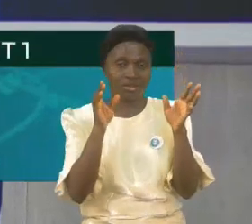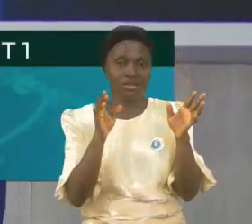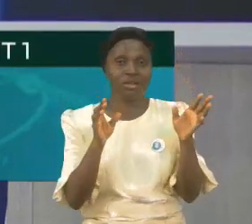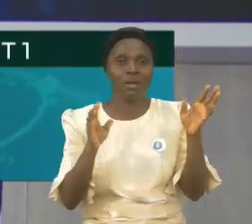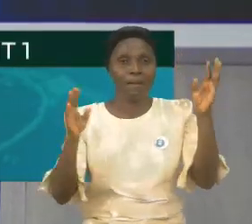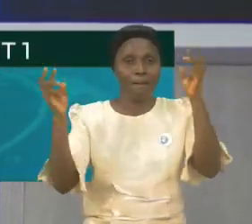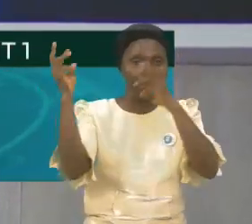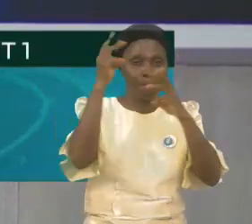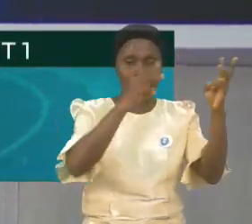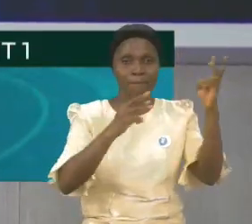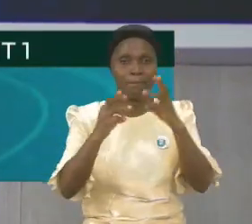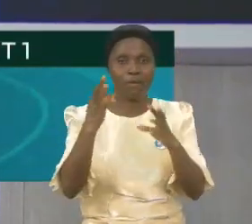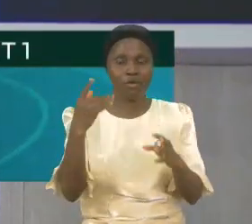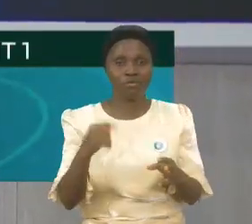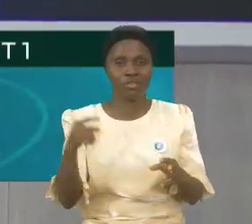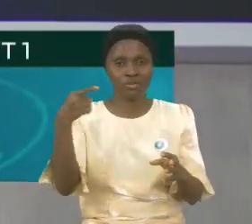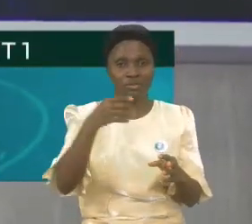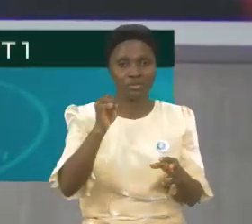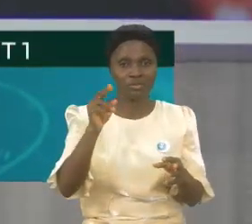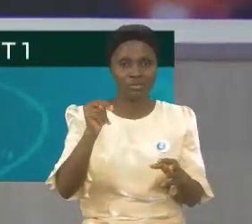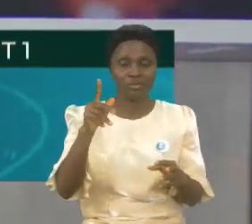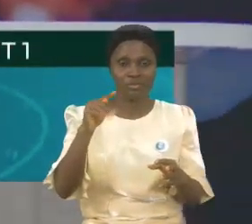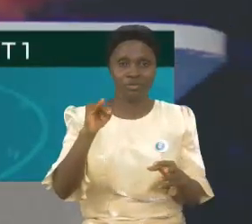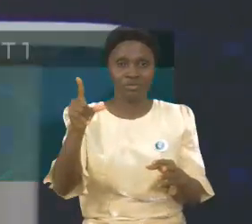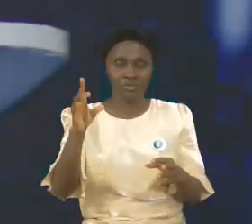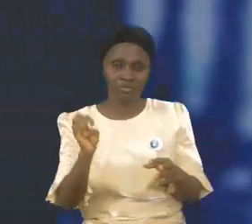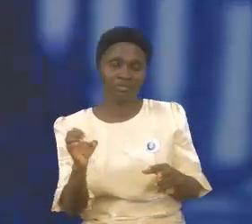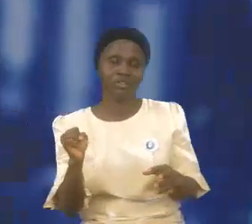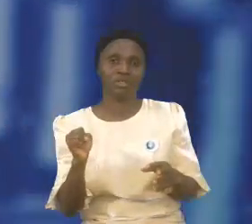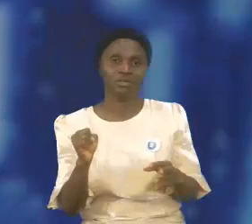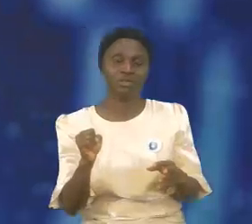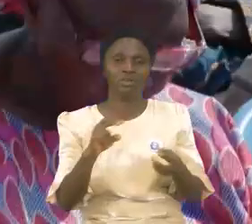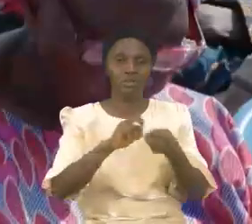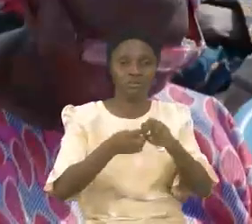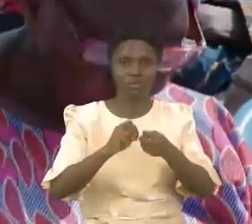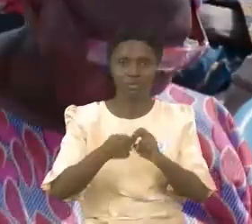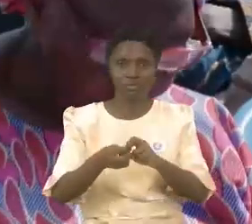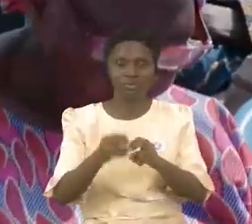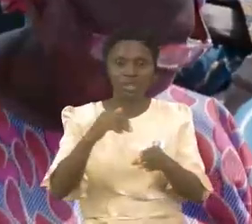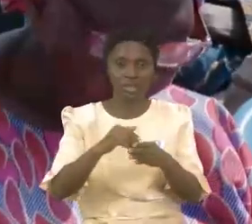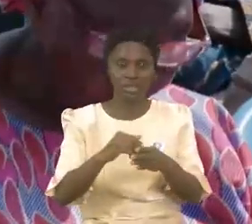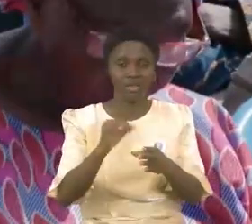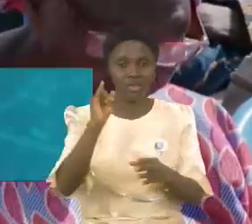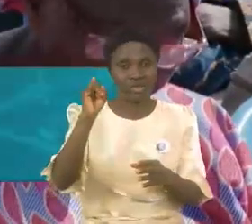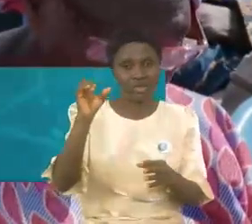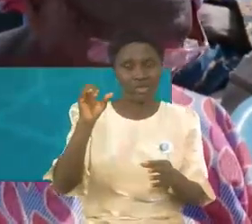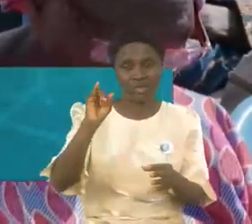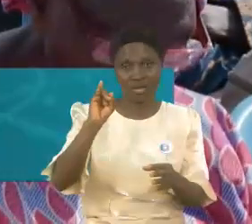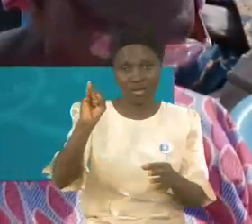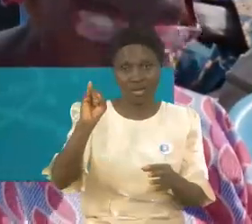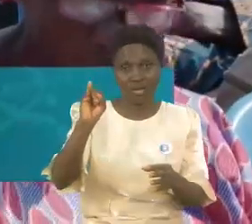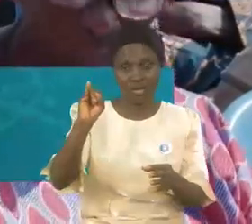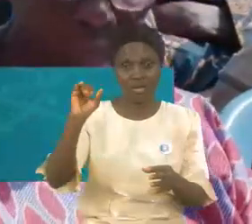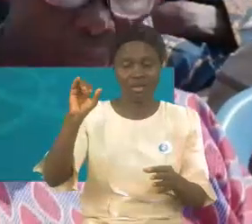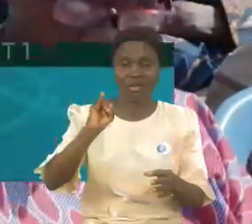the Gentile conflicts. I read that to you already. We're looking at Isaiah chapter 17, and we're reading from verse 12.